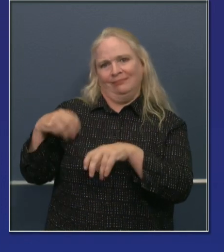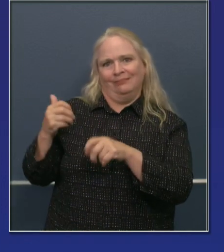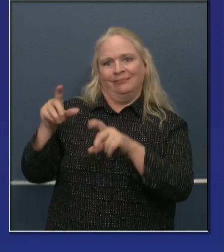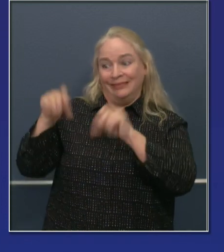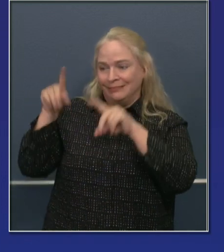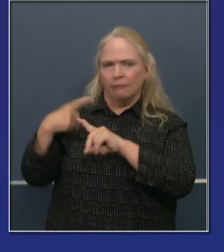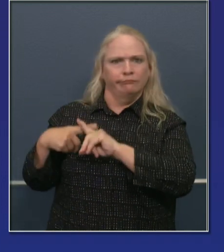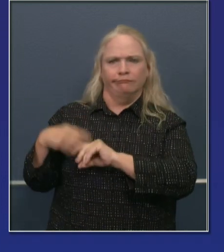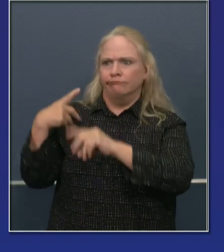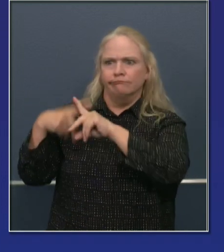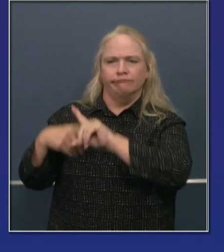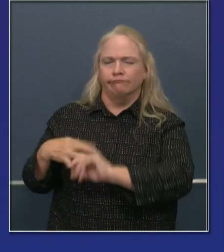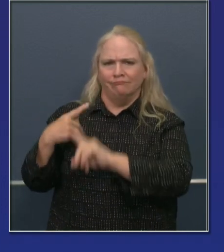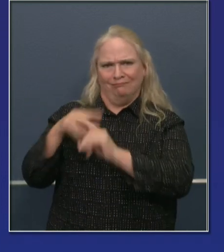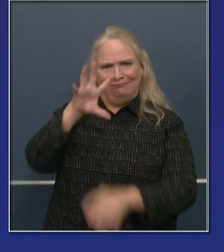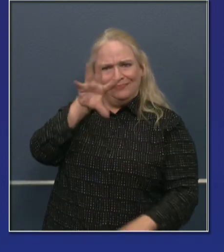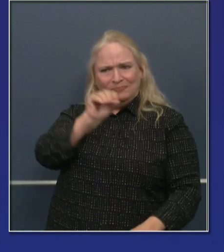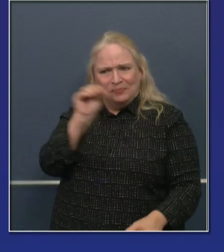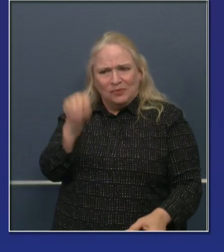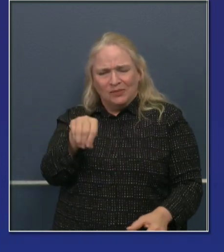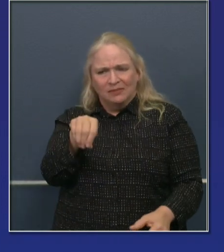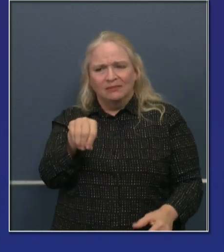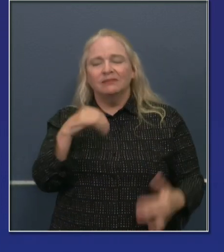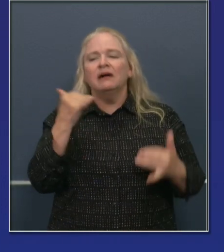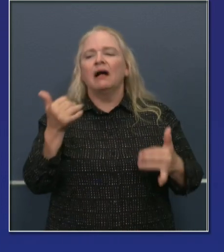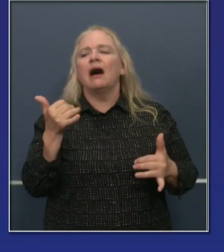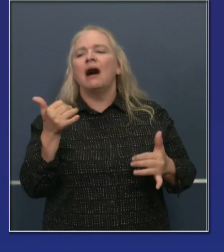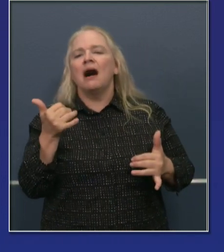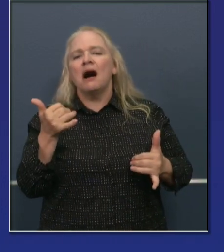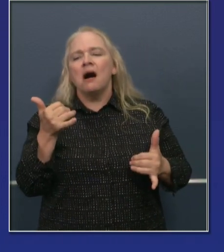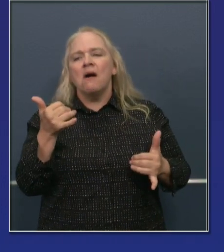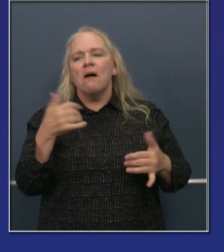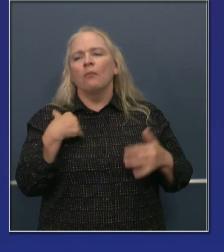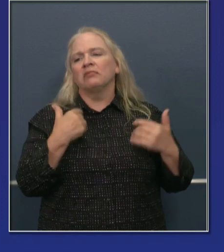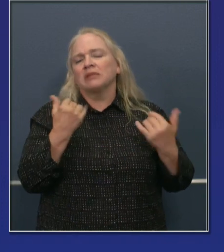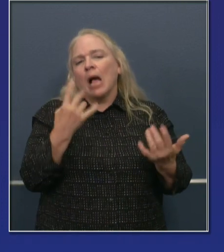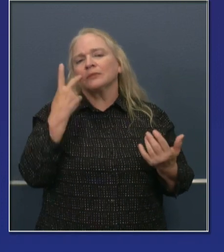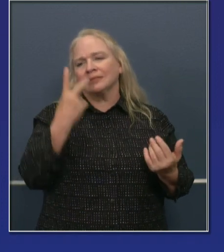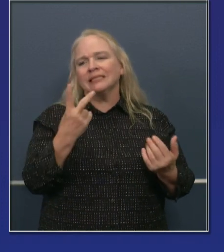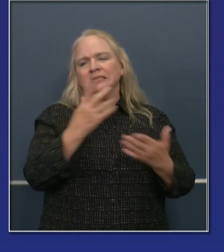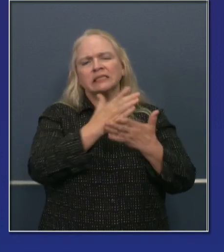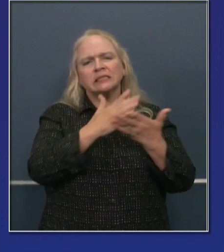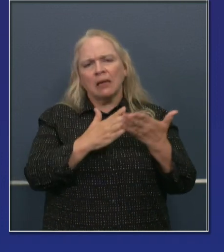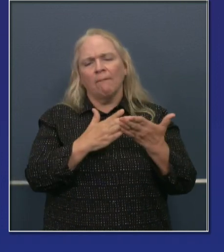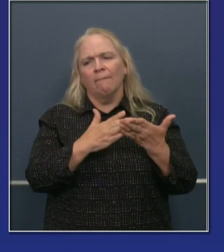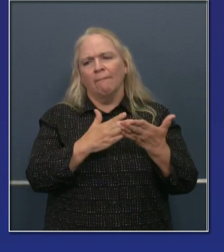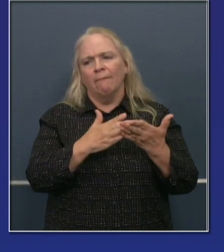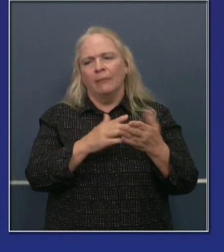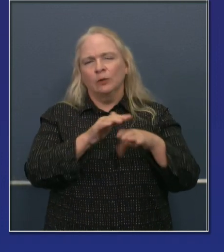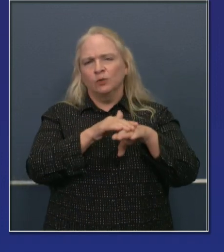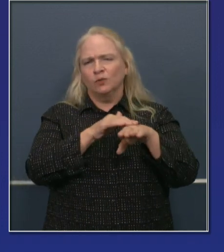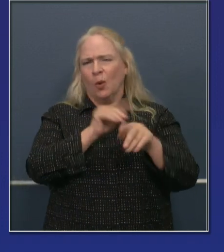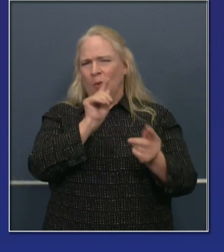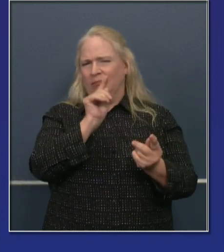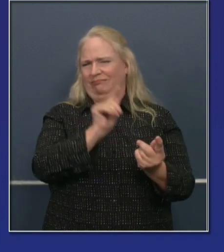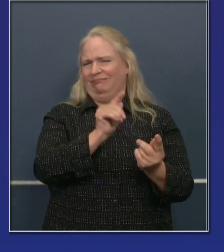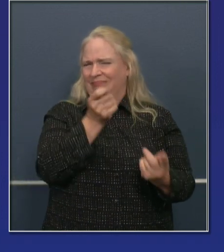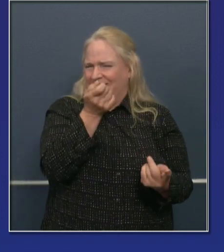modest reduction in the rate of growth in hospitalizations, and that's why the